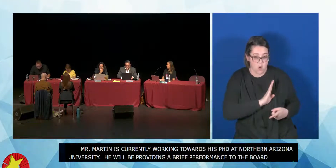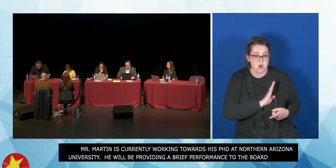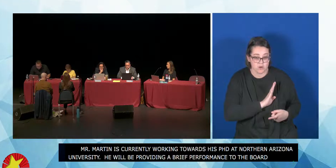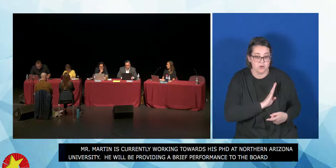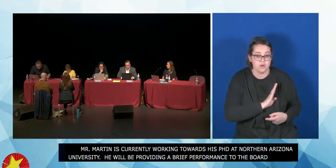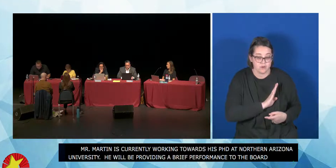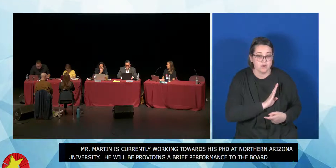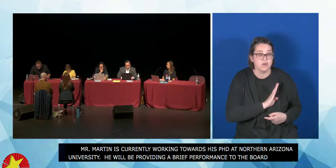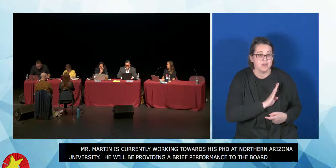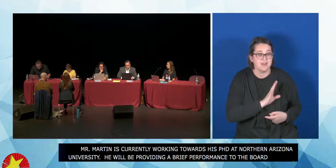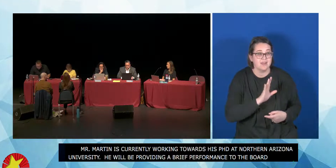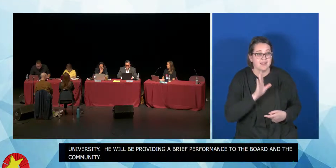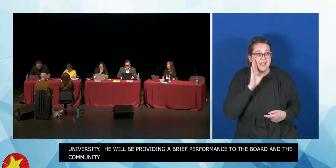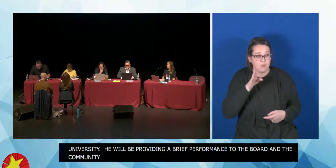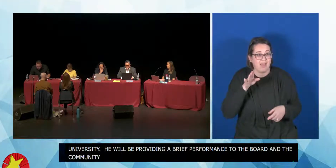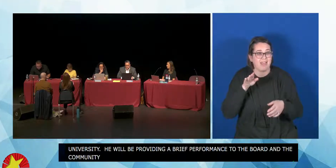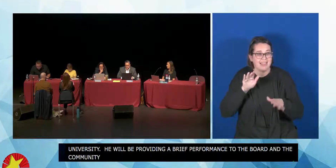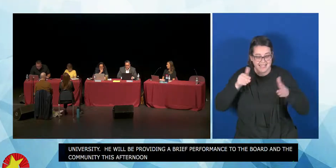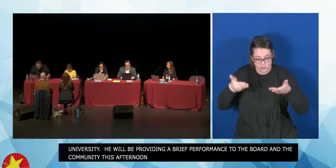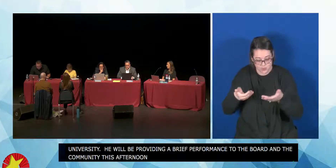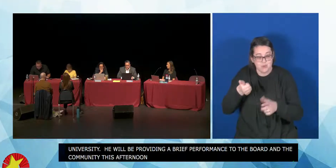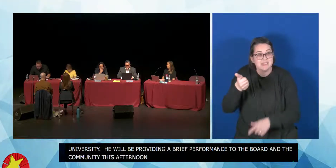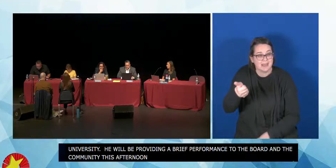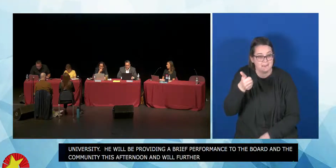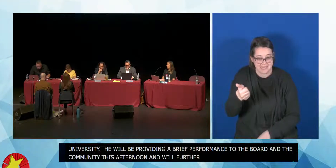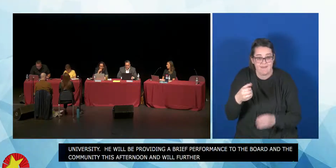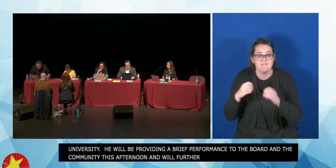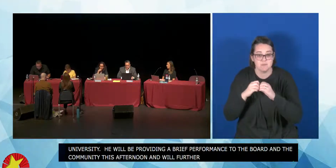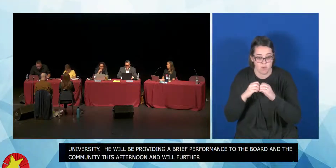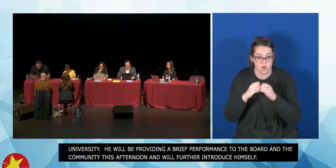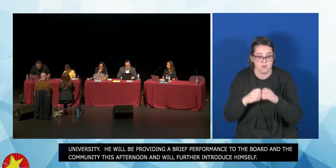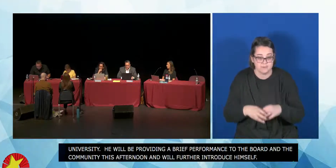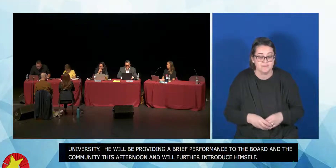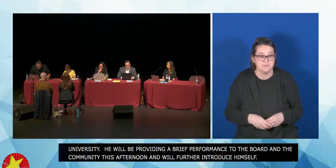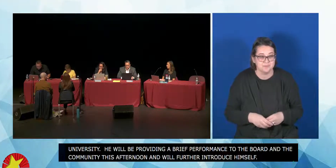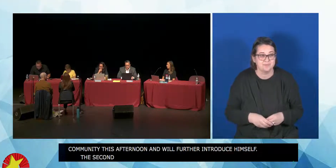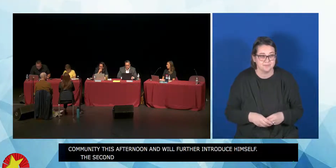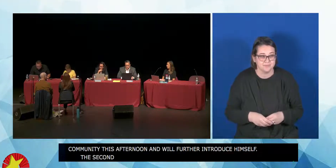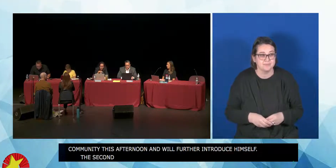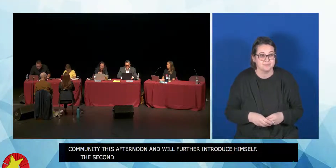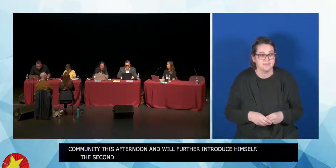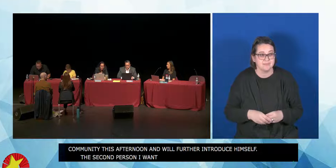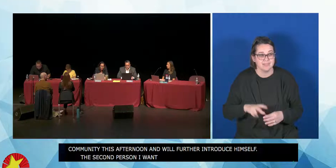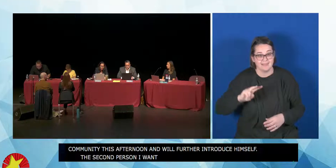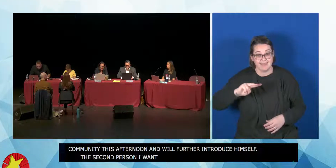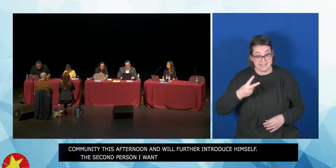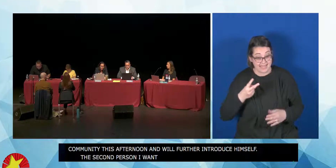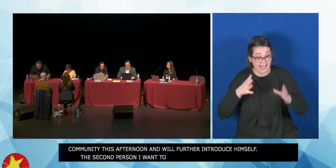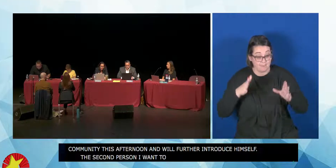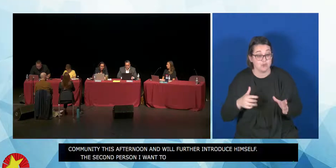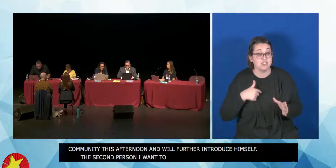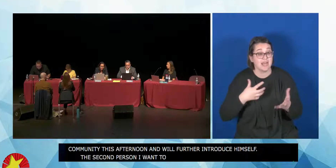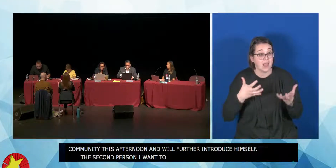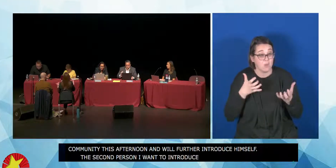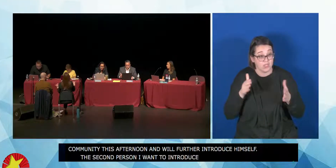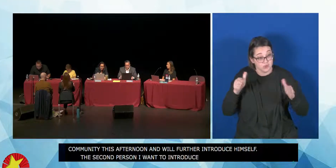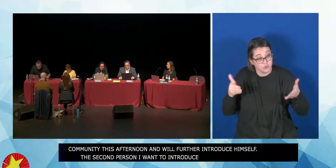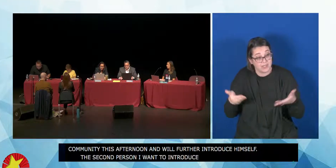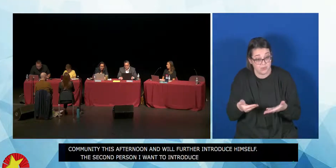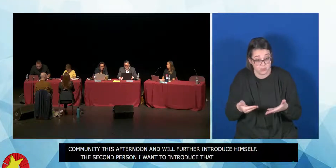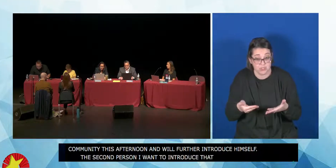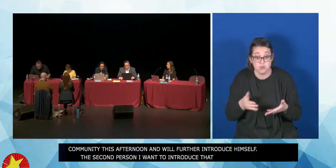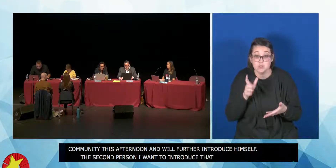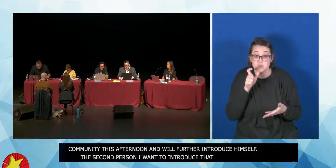introduce himself. The second person I want to introduce that's new to the